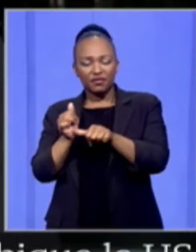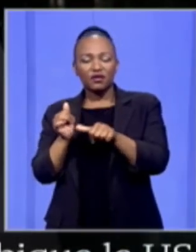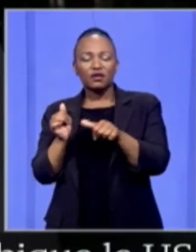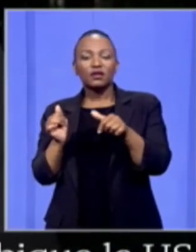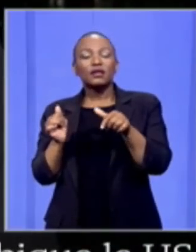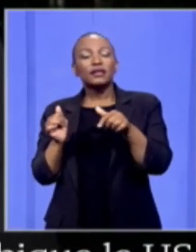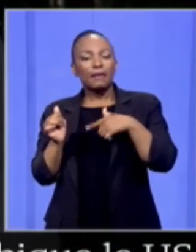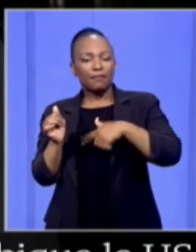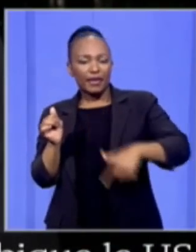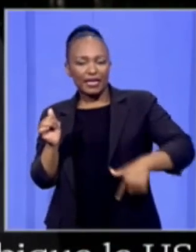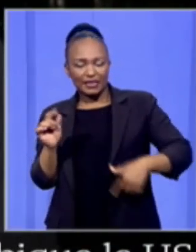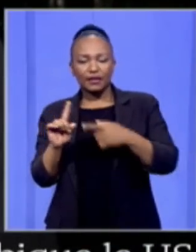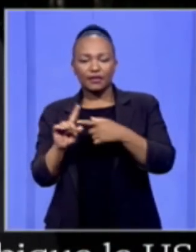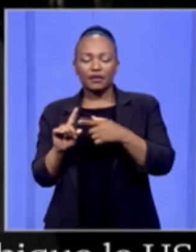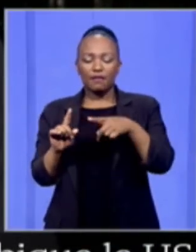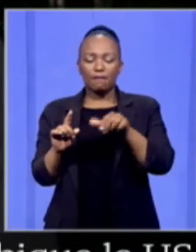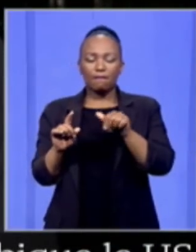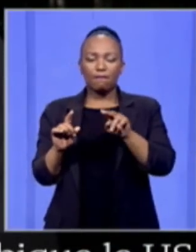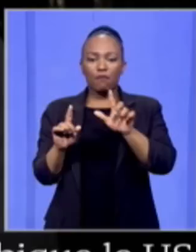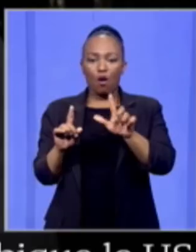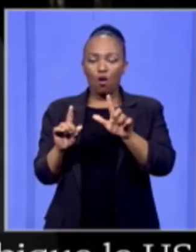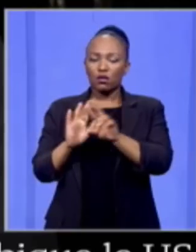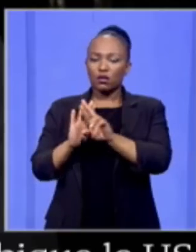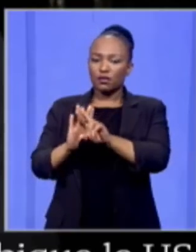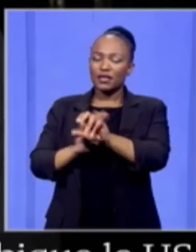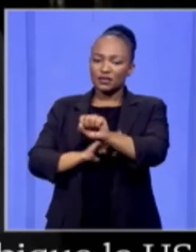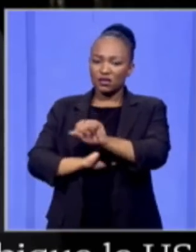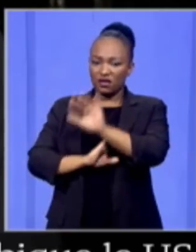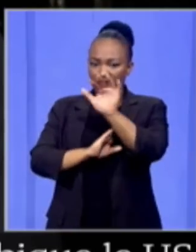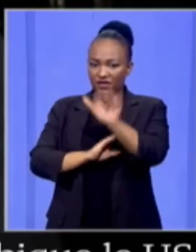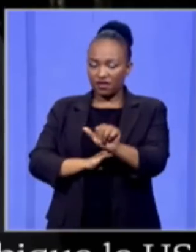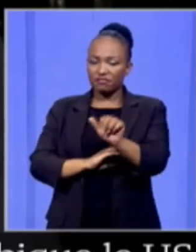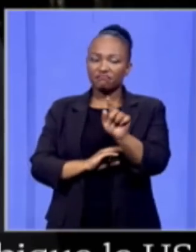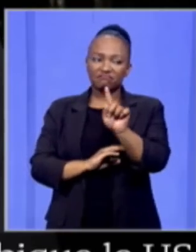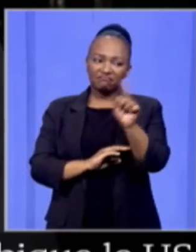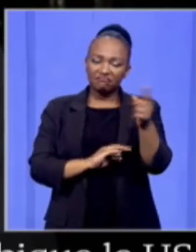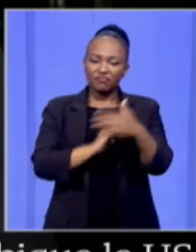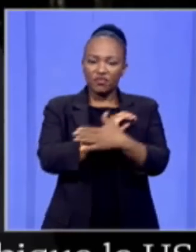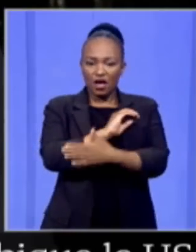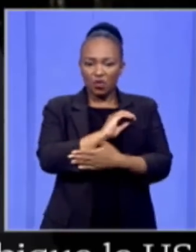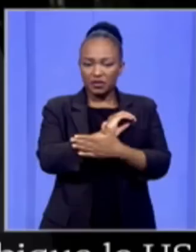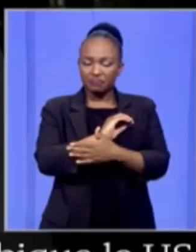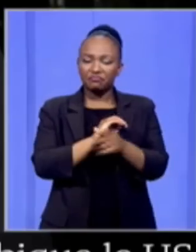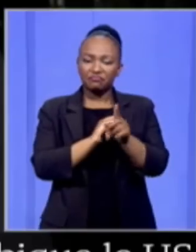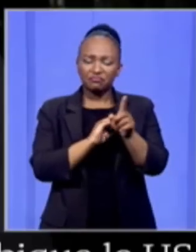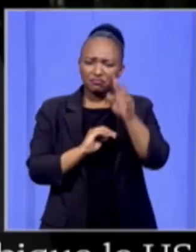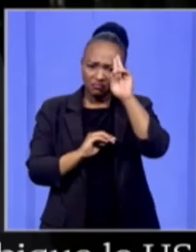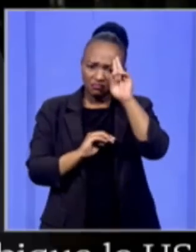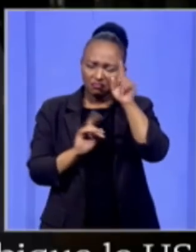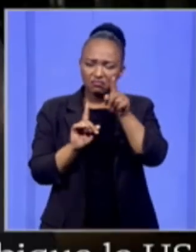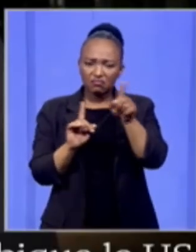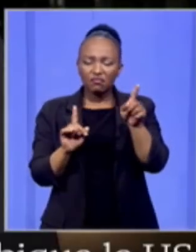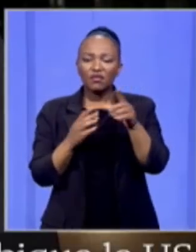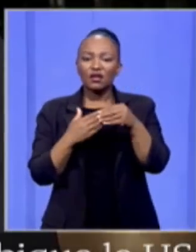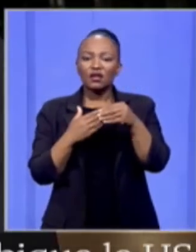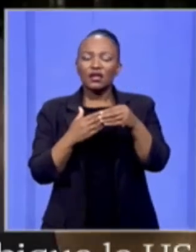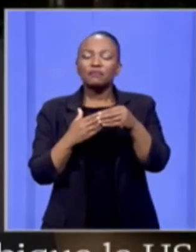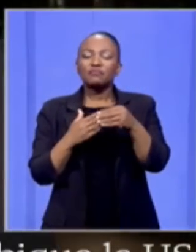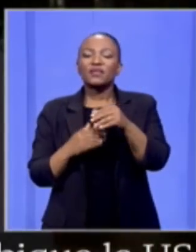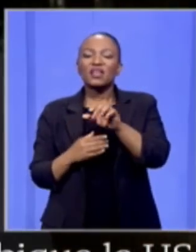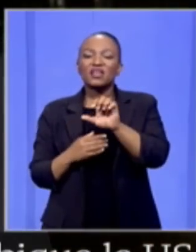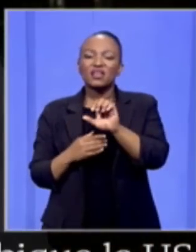Paul Mashatile ho emela naha ya Afrika Borwa. Ka lehlakoreng le leng jwale ka ha o tla hopola hore moetapele wa